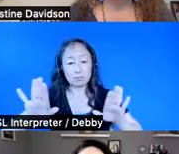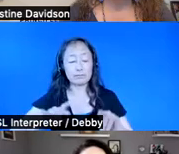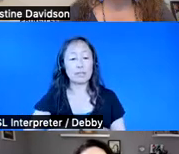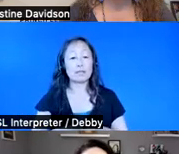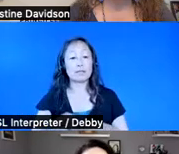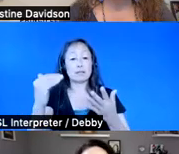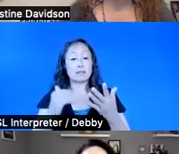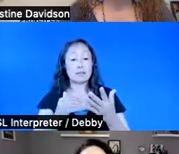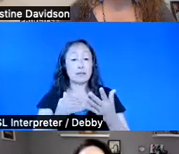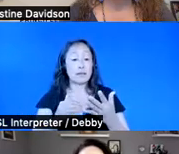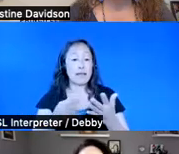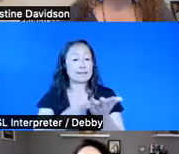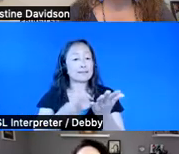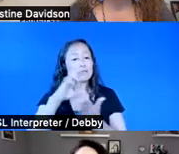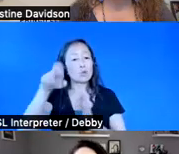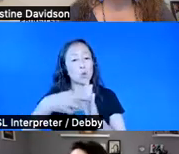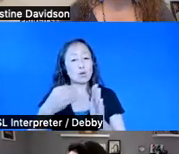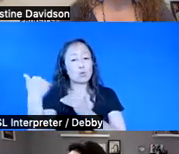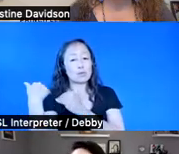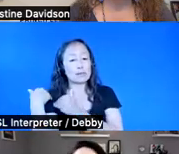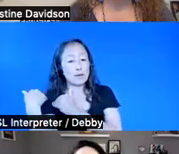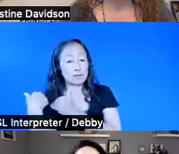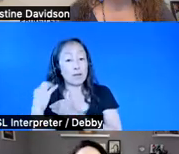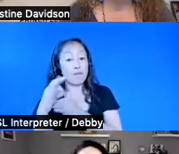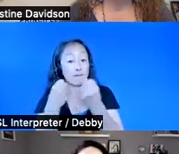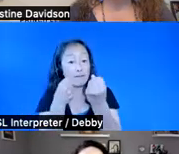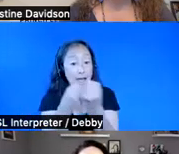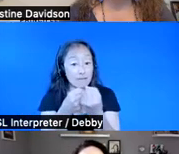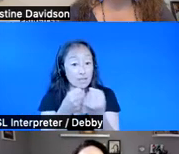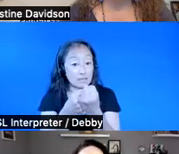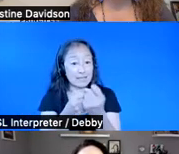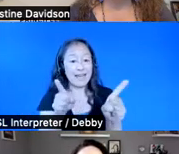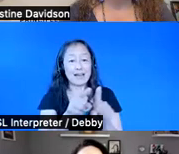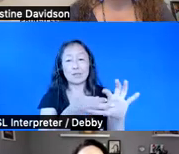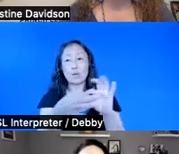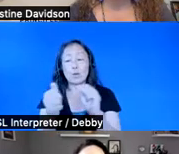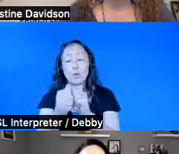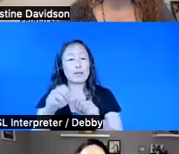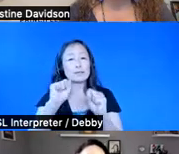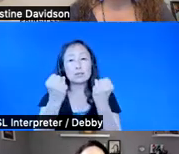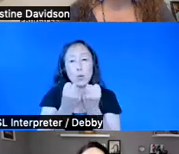of advocacy as it relates to social and systems change. Okay.